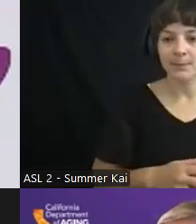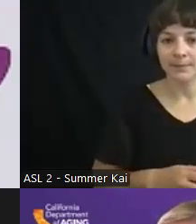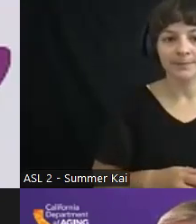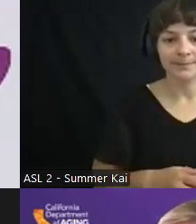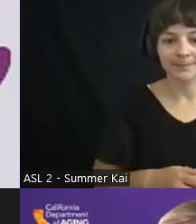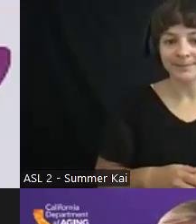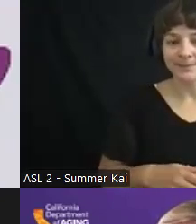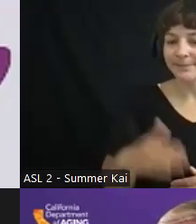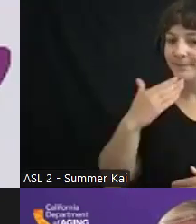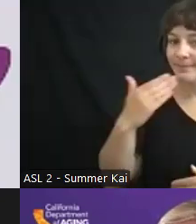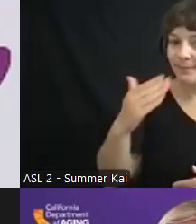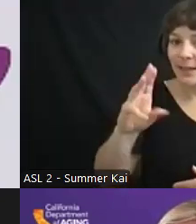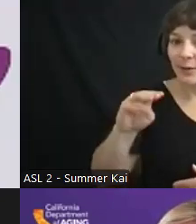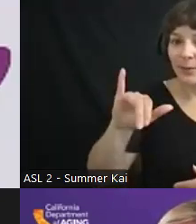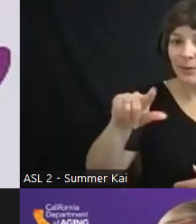Thanks, Michelle. Andrea?